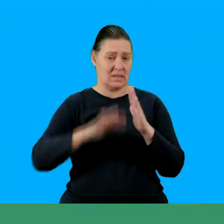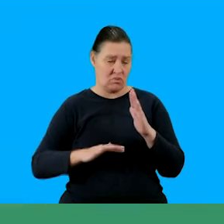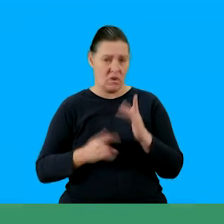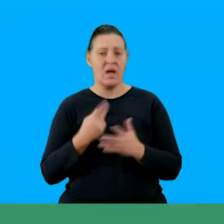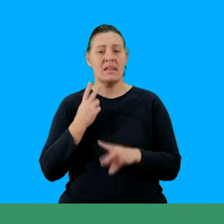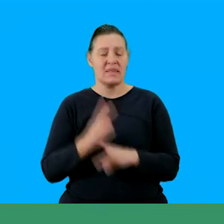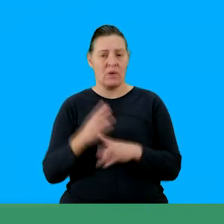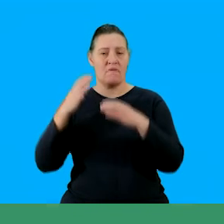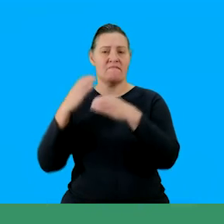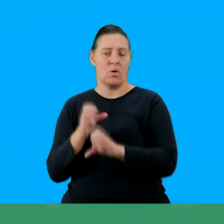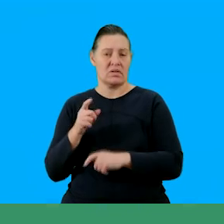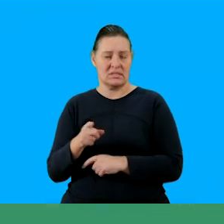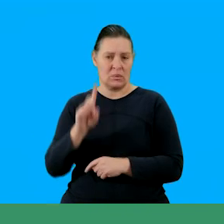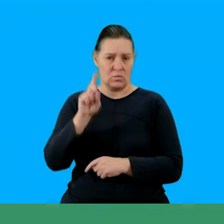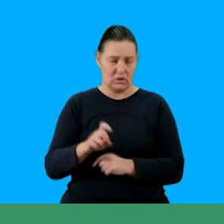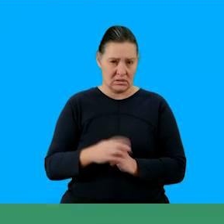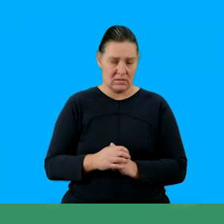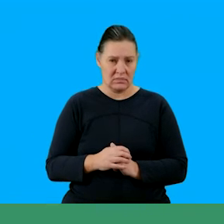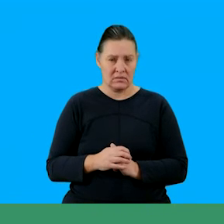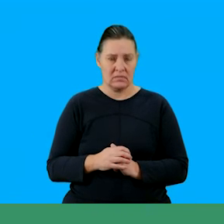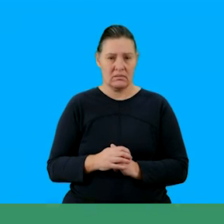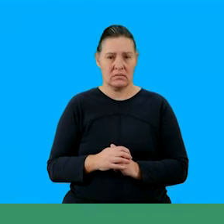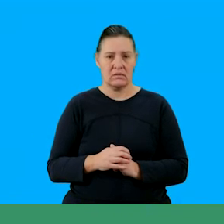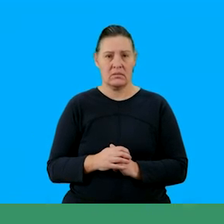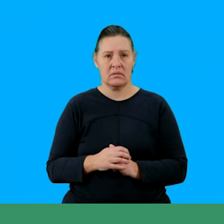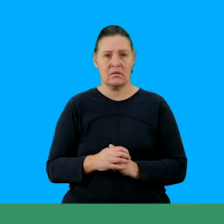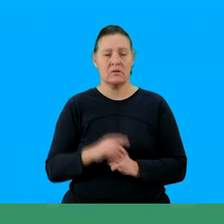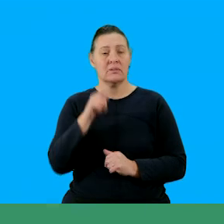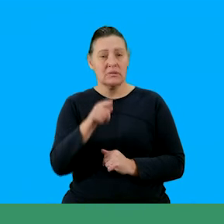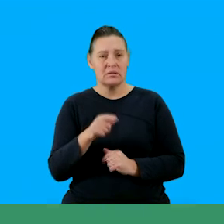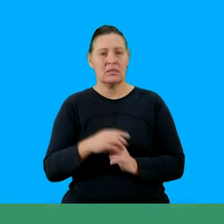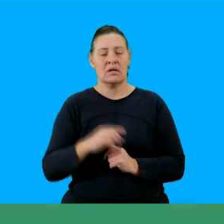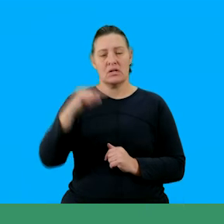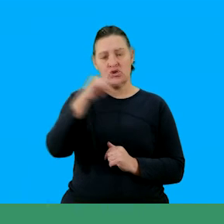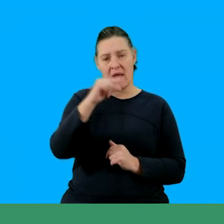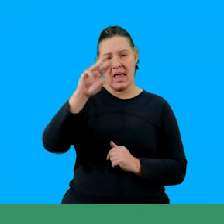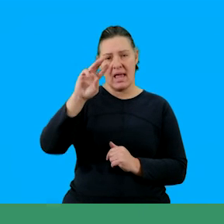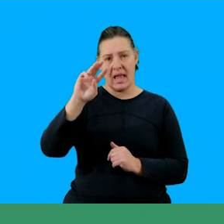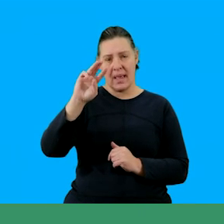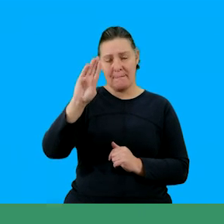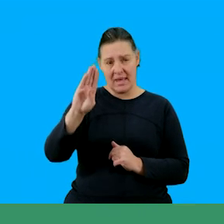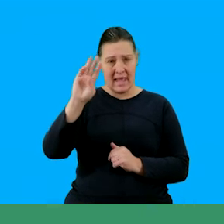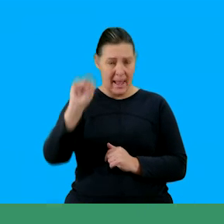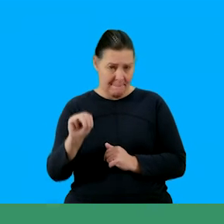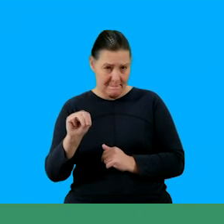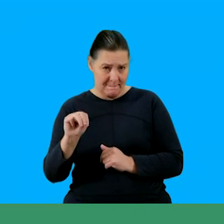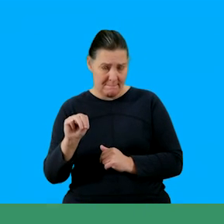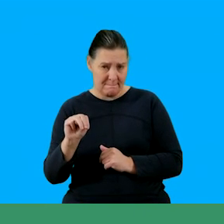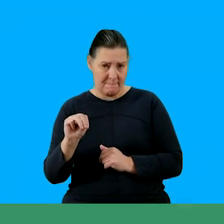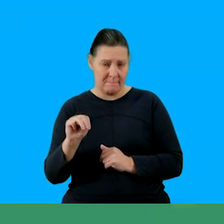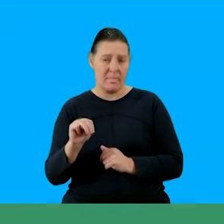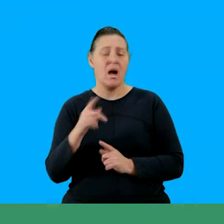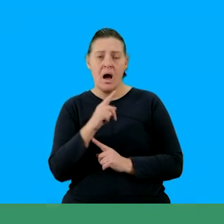scenario and then we'll focus on the question. Jabulani Brick Manufacturers, JBM